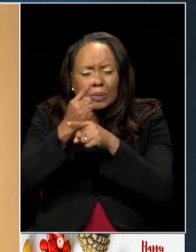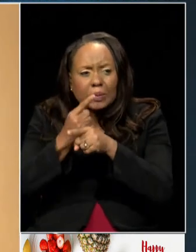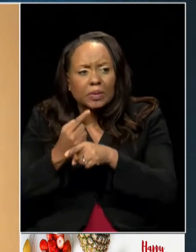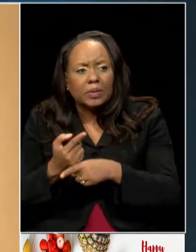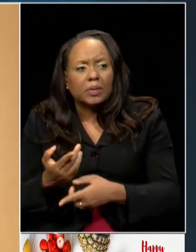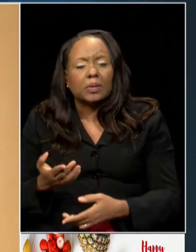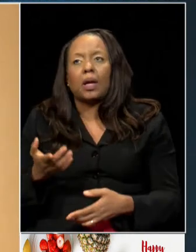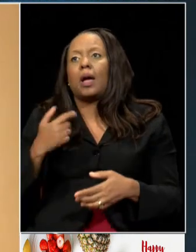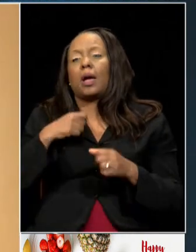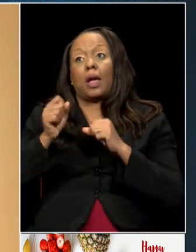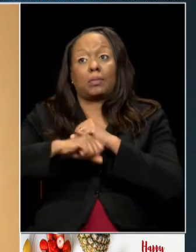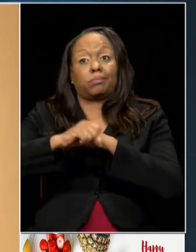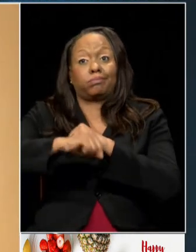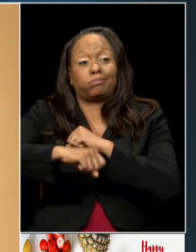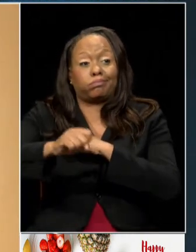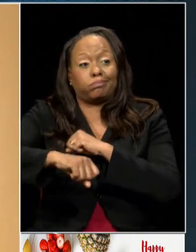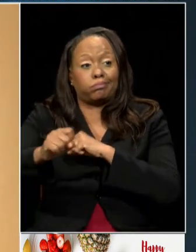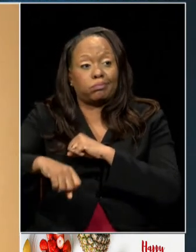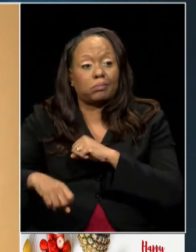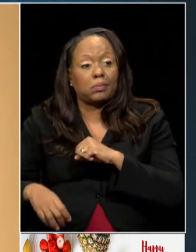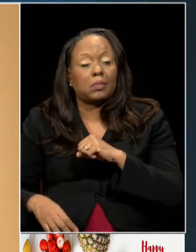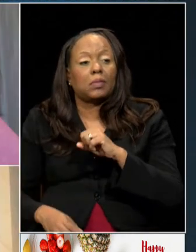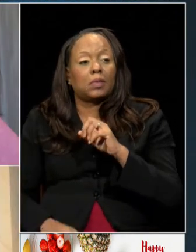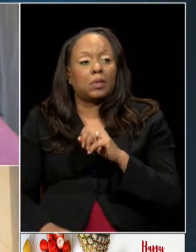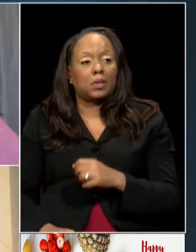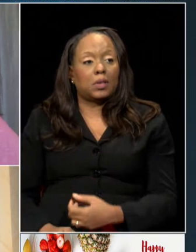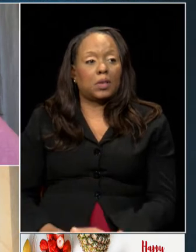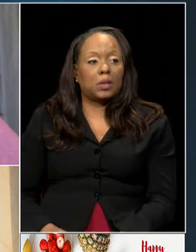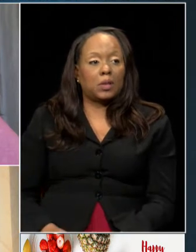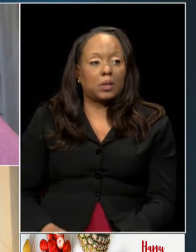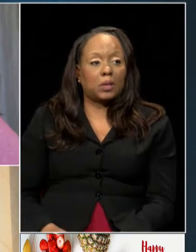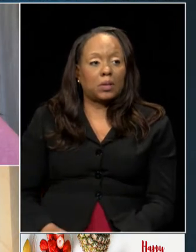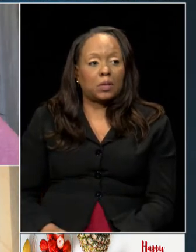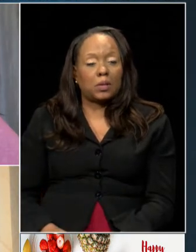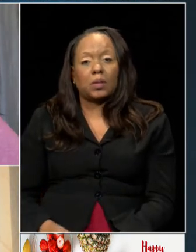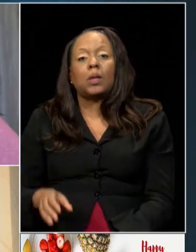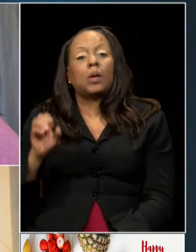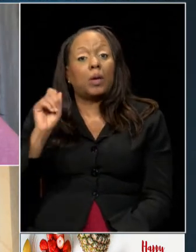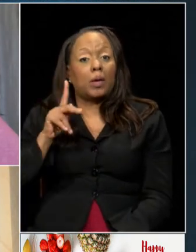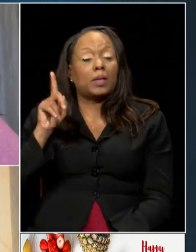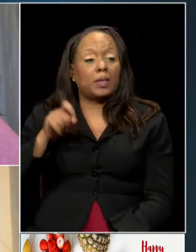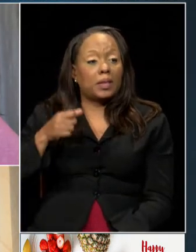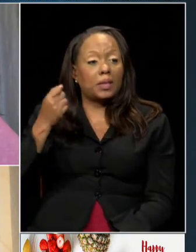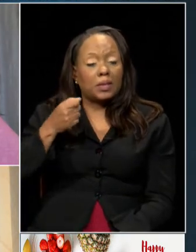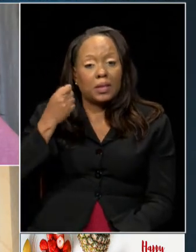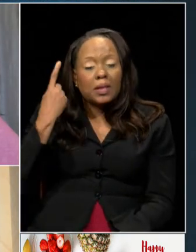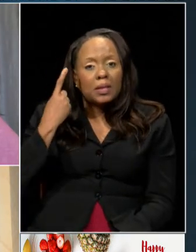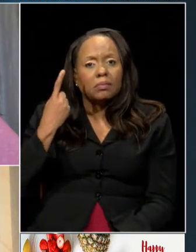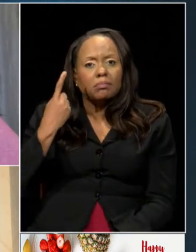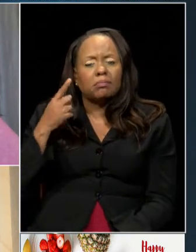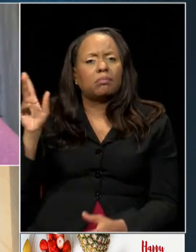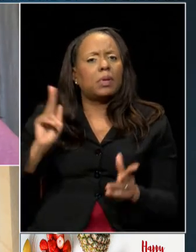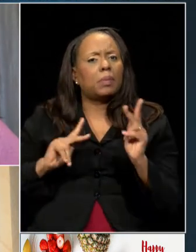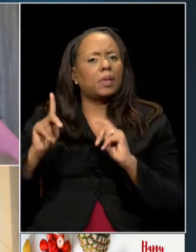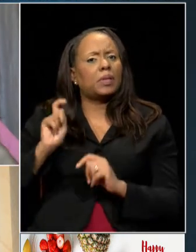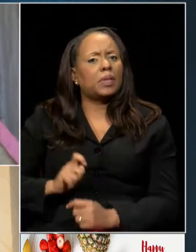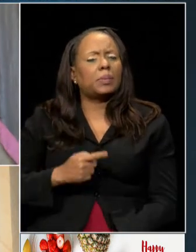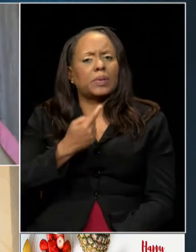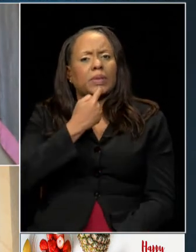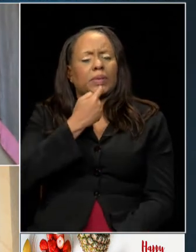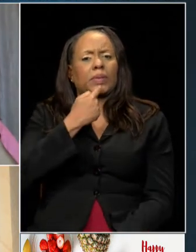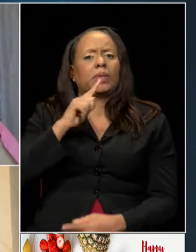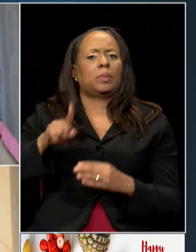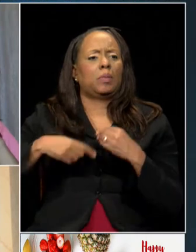I can go on and on, actually. Well, people need to know, they need to understand, so that we can really get people taking this seriously.